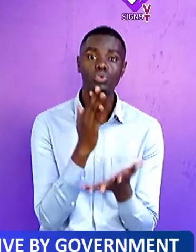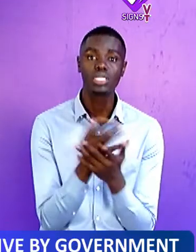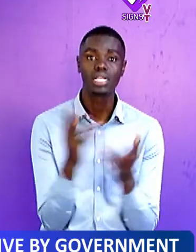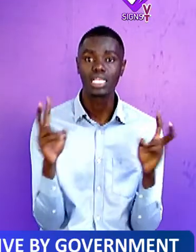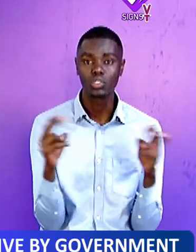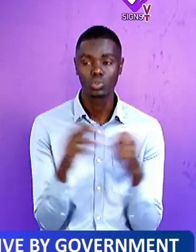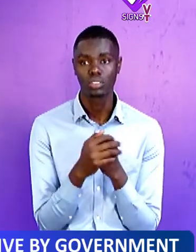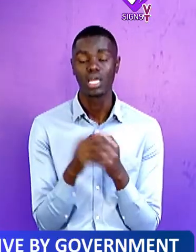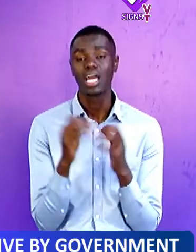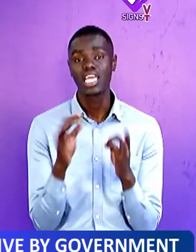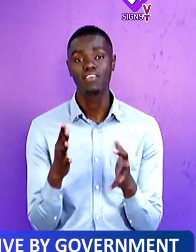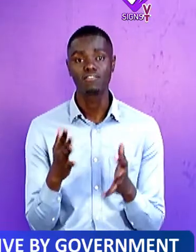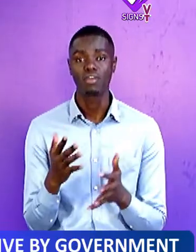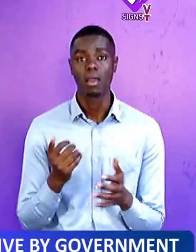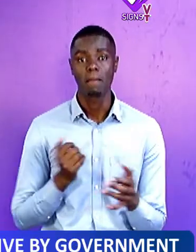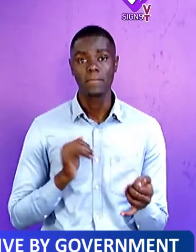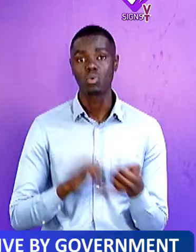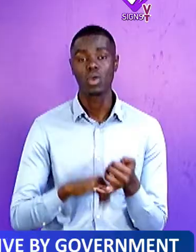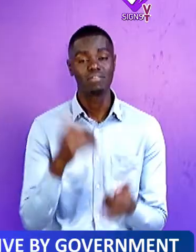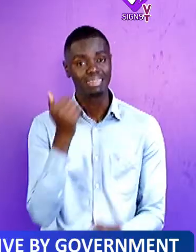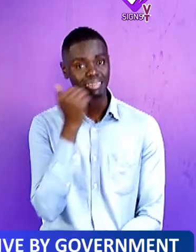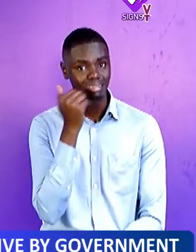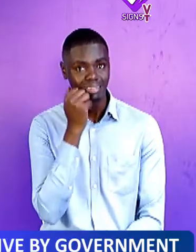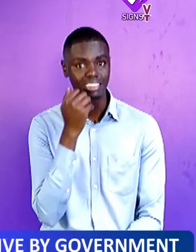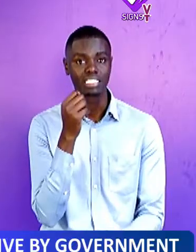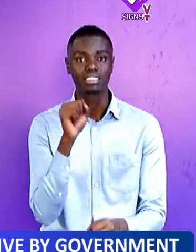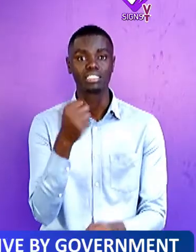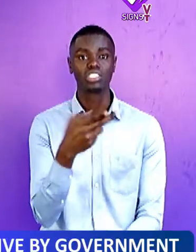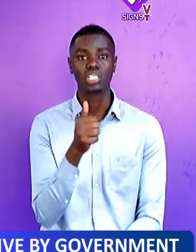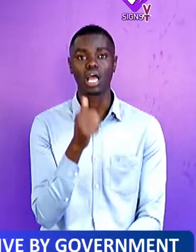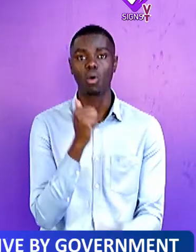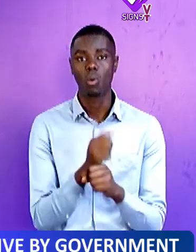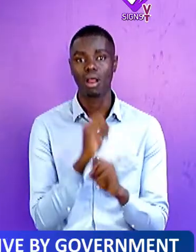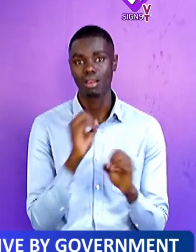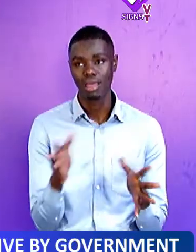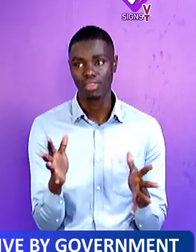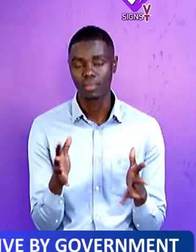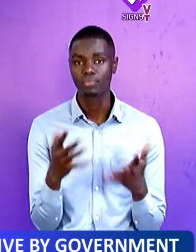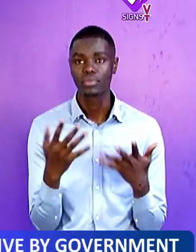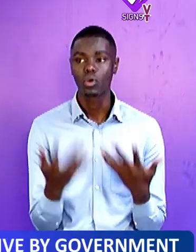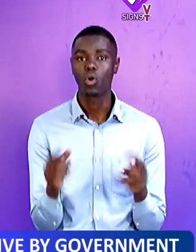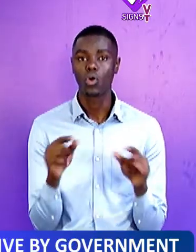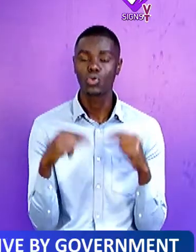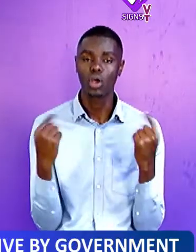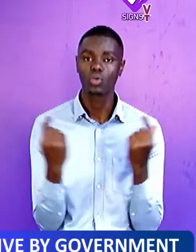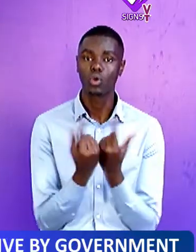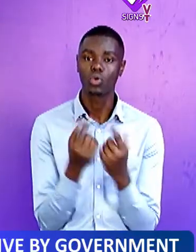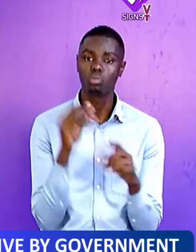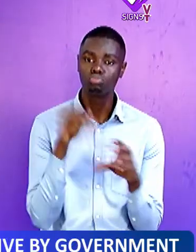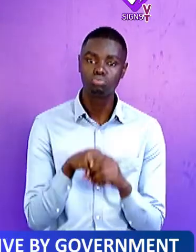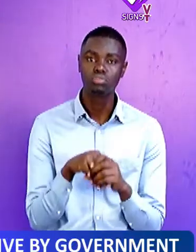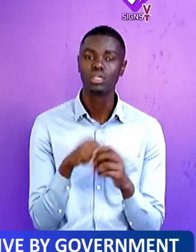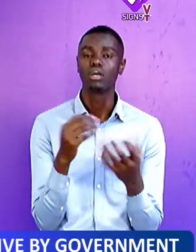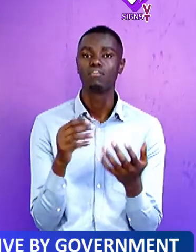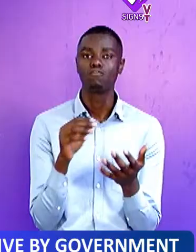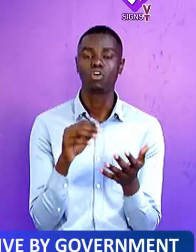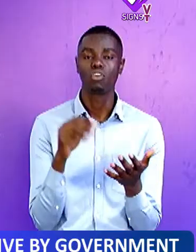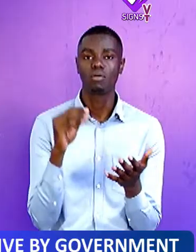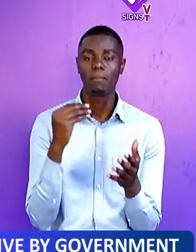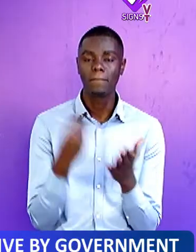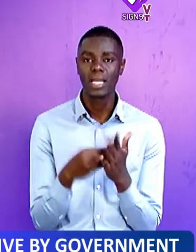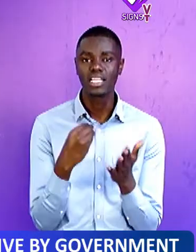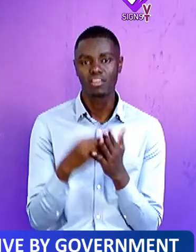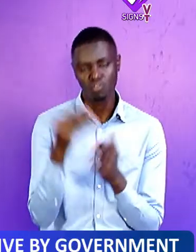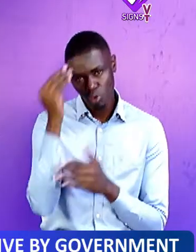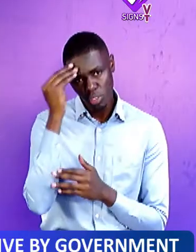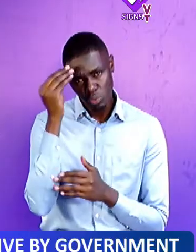fallen sick, SHA cannot work. You find that you're being put in 10 WhatsApp groups, raise funds for education. So asking yourself now, what